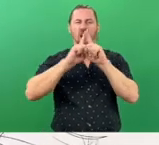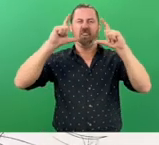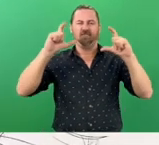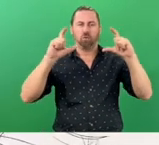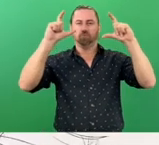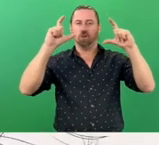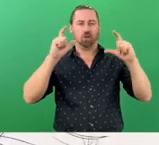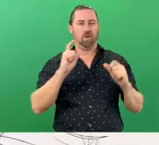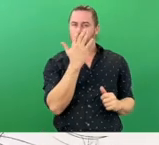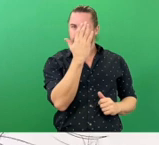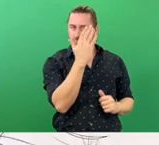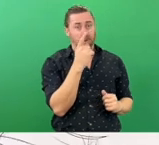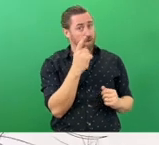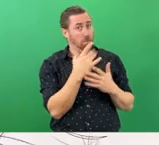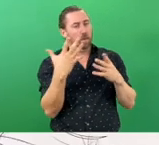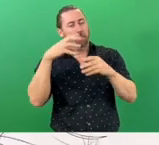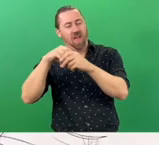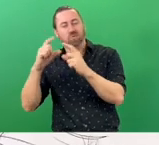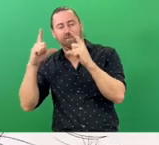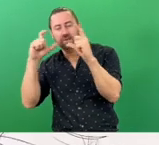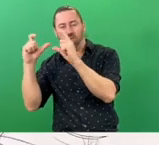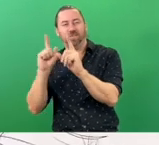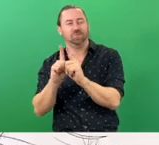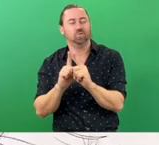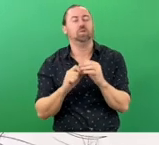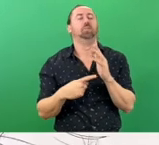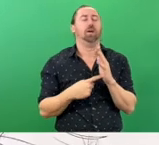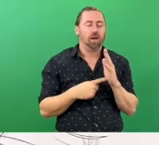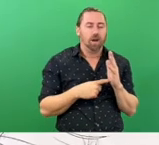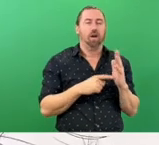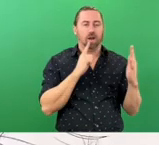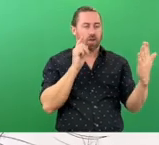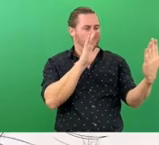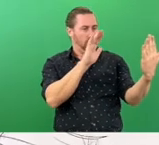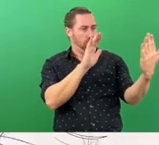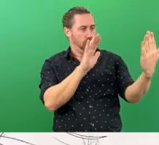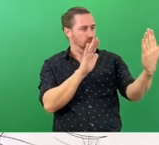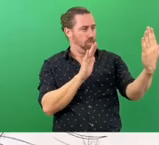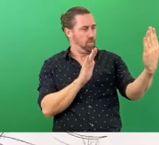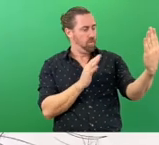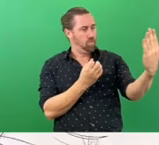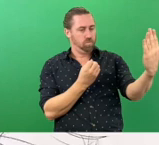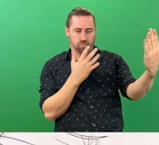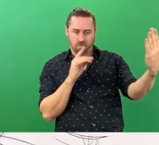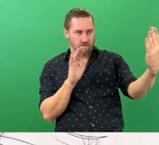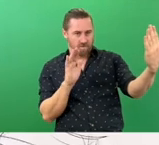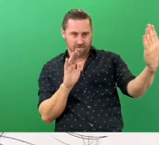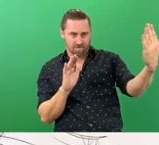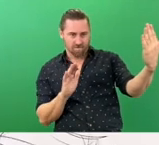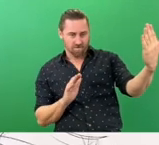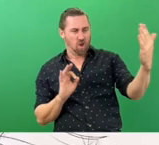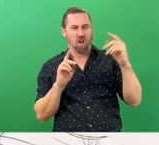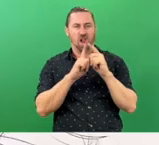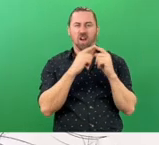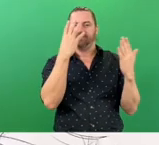a photograph. I mean, mirrors are very important to the history of photography, but you'll start to see that figure emerge from the mirror as opposed